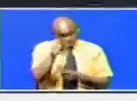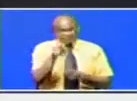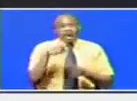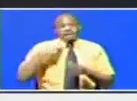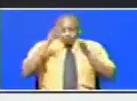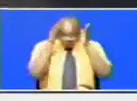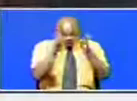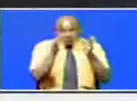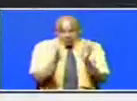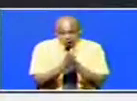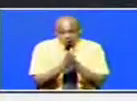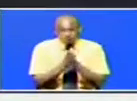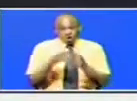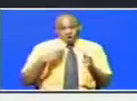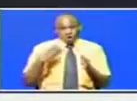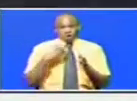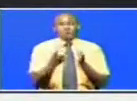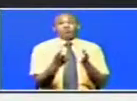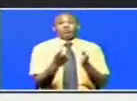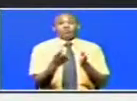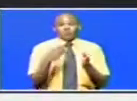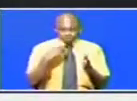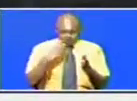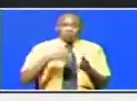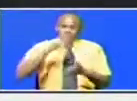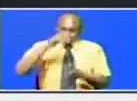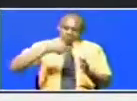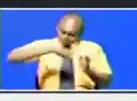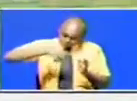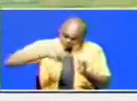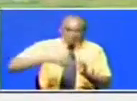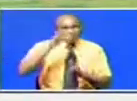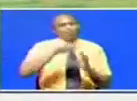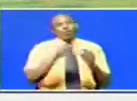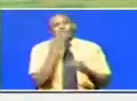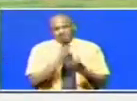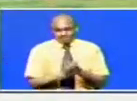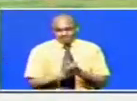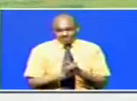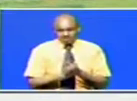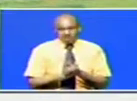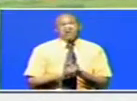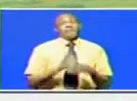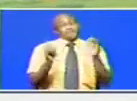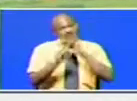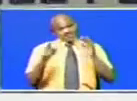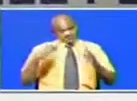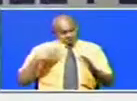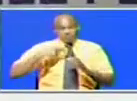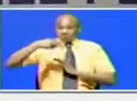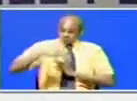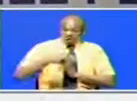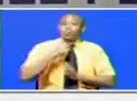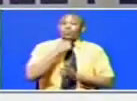concentrating on the producing blocks already. We wanted to explore more blocks. Now, the Sudanese Ministry of Petroleum now says it